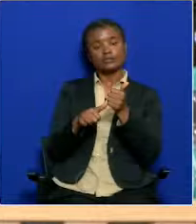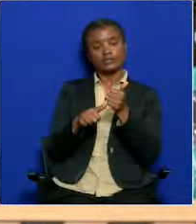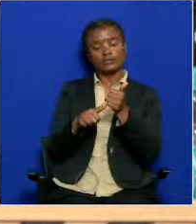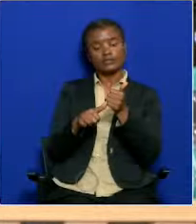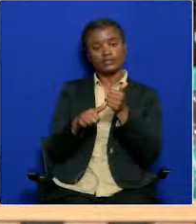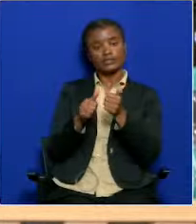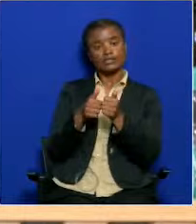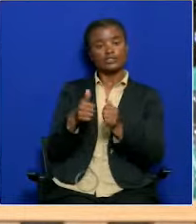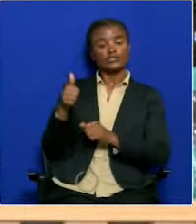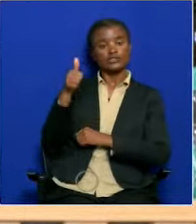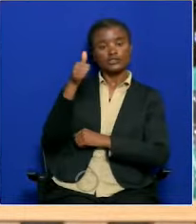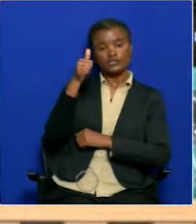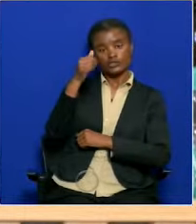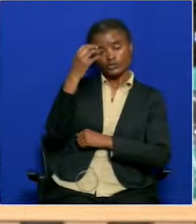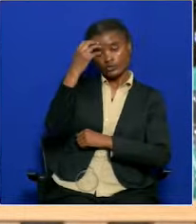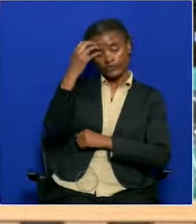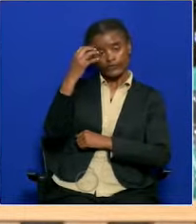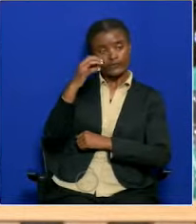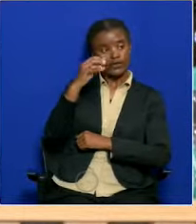that was the evidence of?